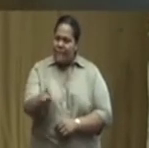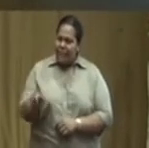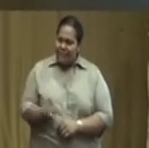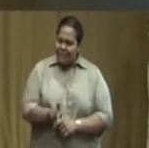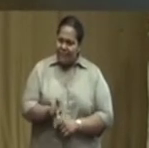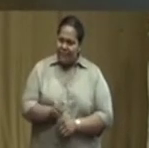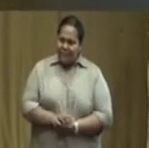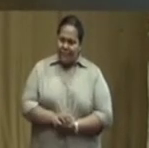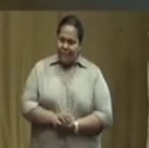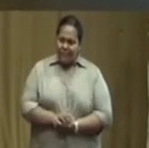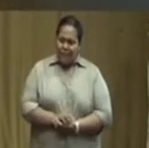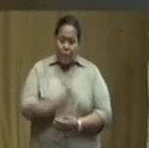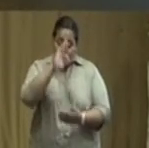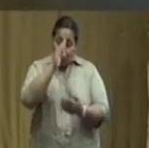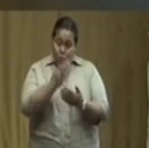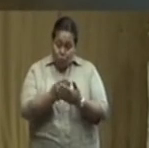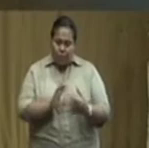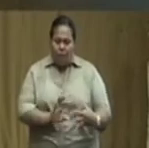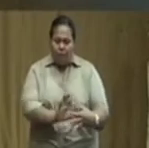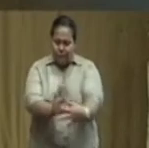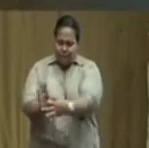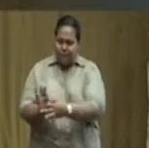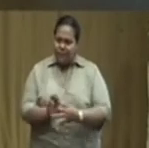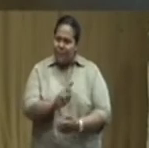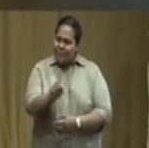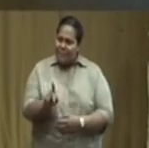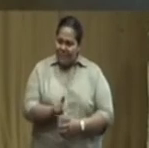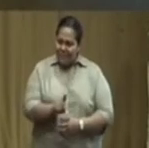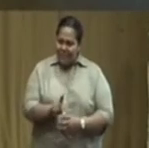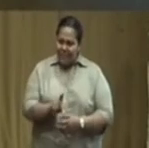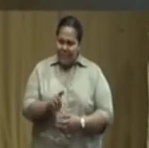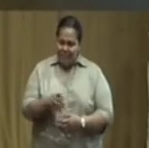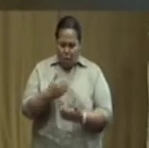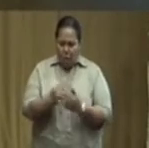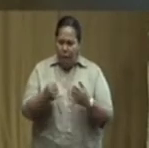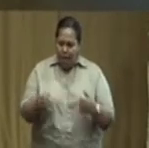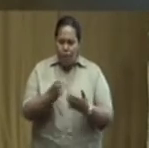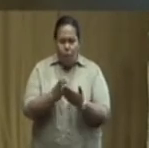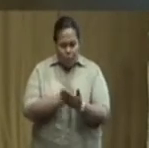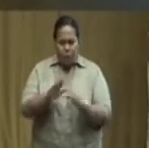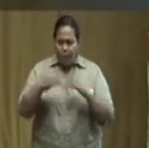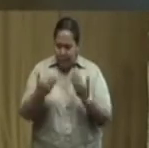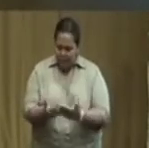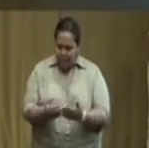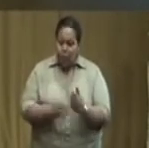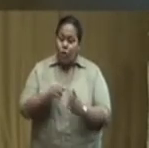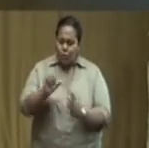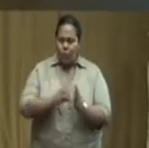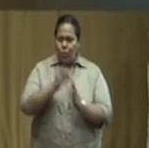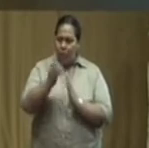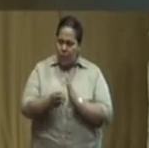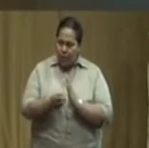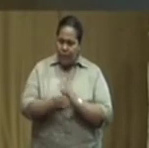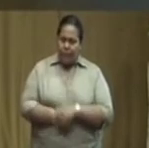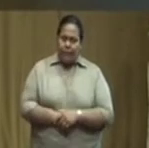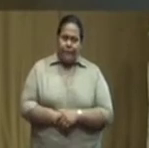accepted onto our online courses. So when I heard in Dr. McIntosh's talk earlier about the Reveal.js application,